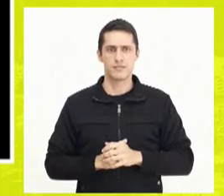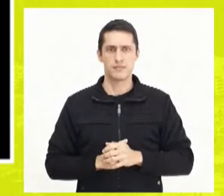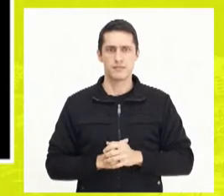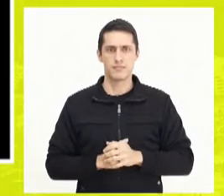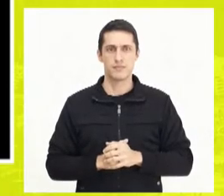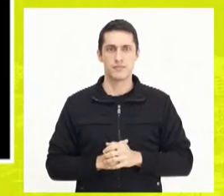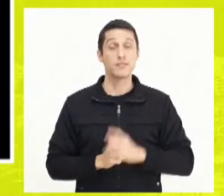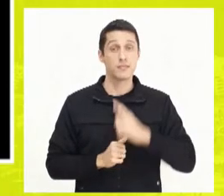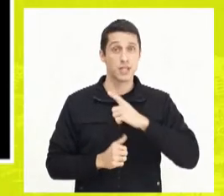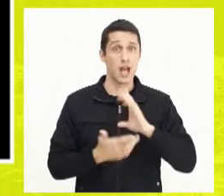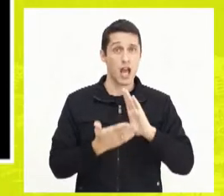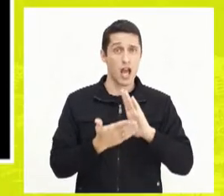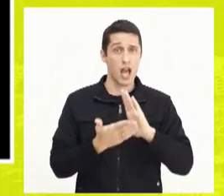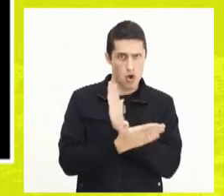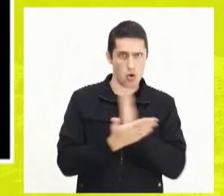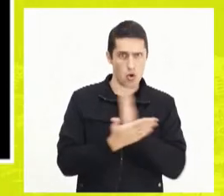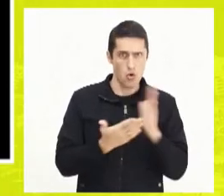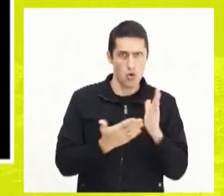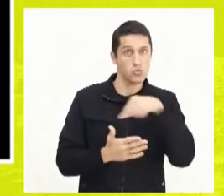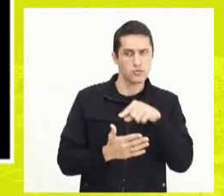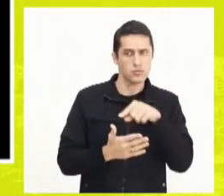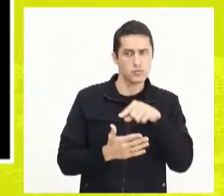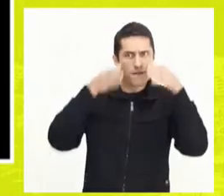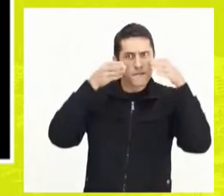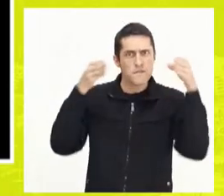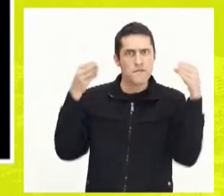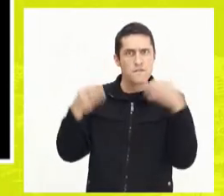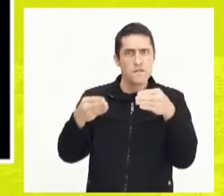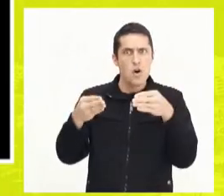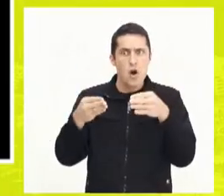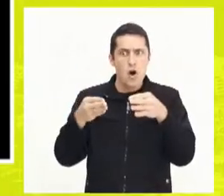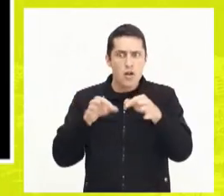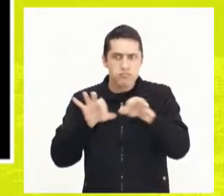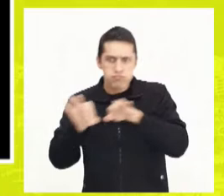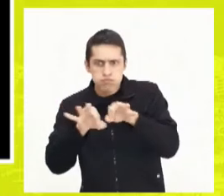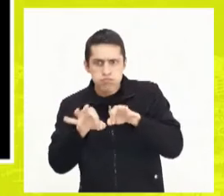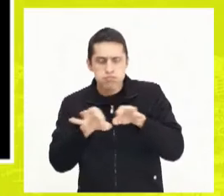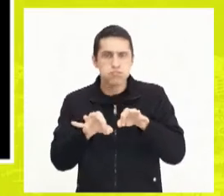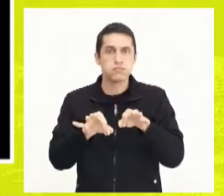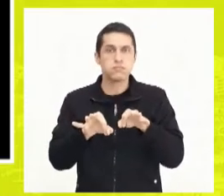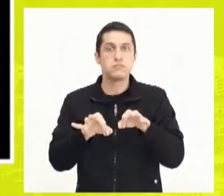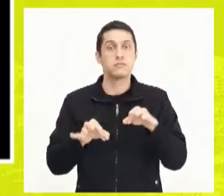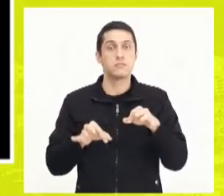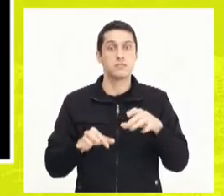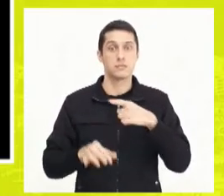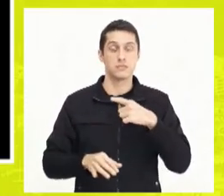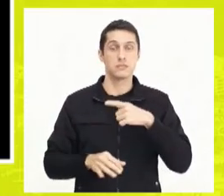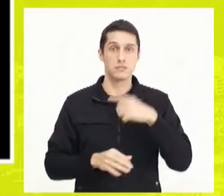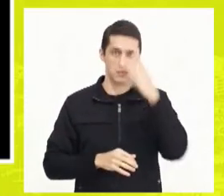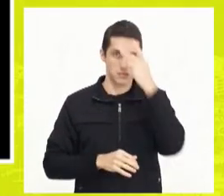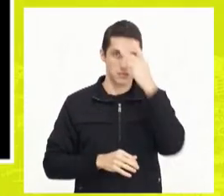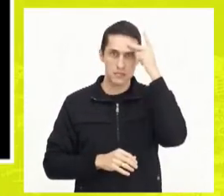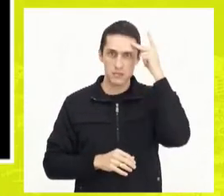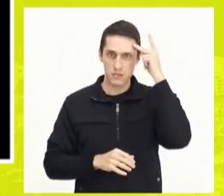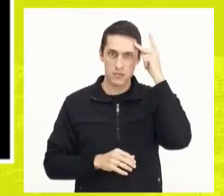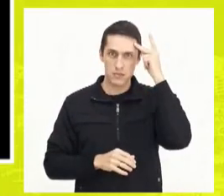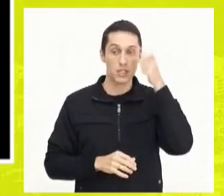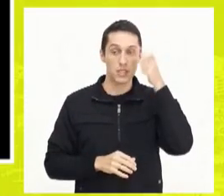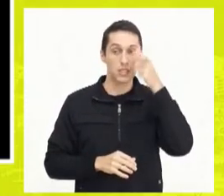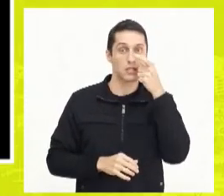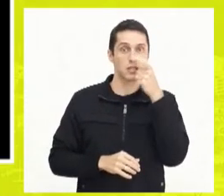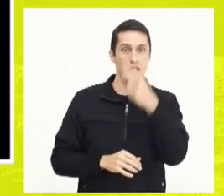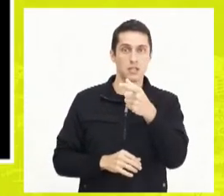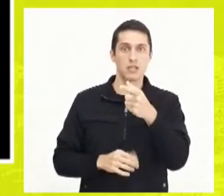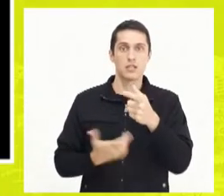misinformation is everywhere in all cycles and all the dimensions and the misinformation market